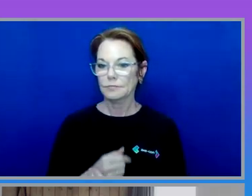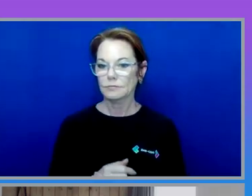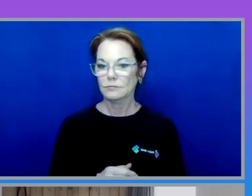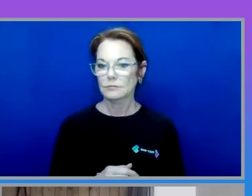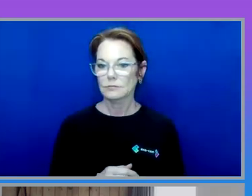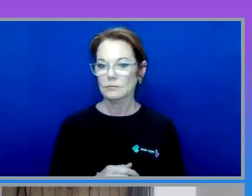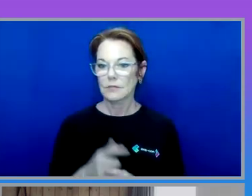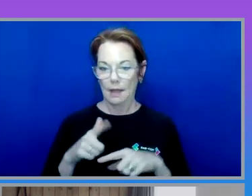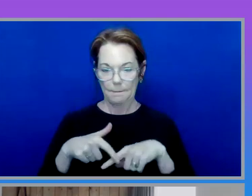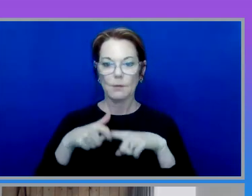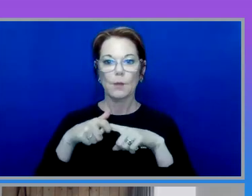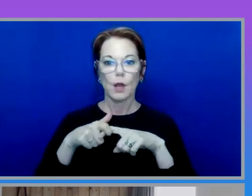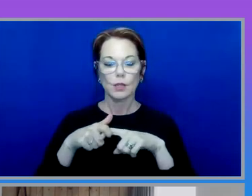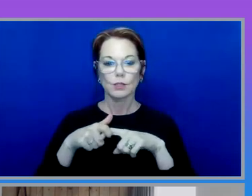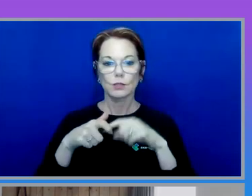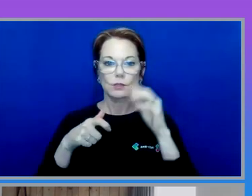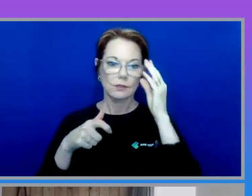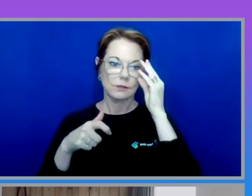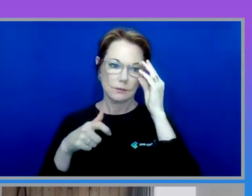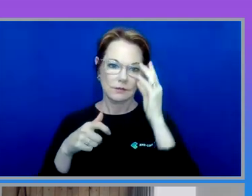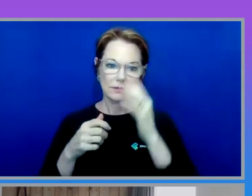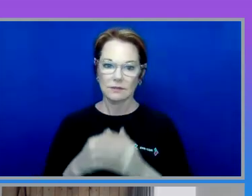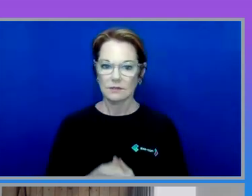So we're gonna take a pause.